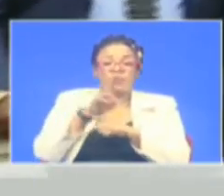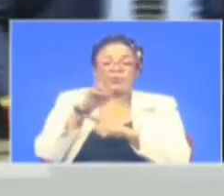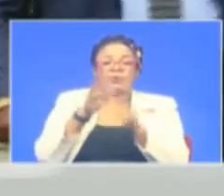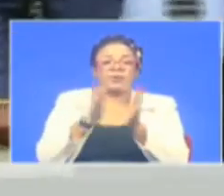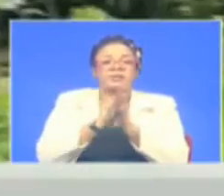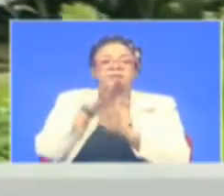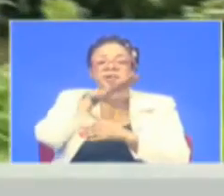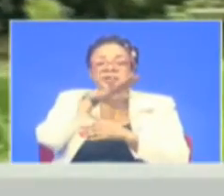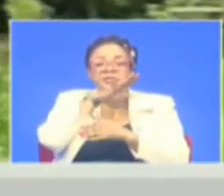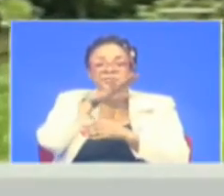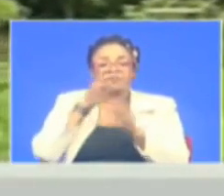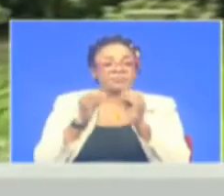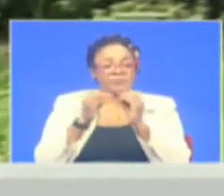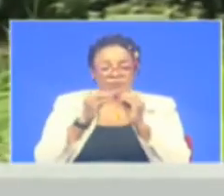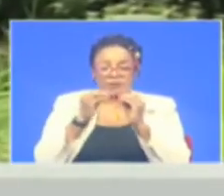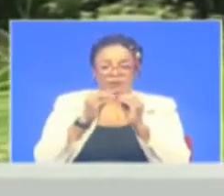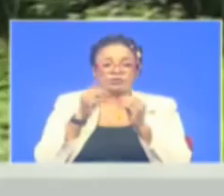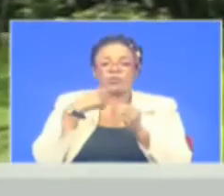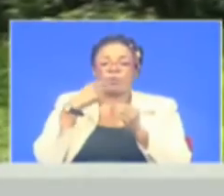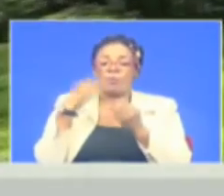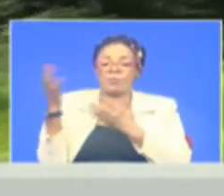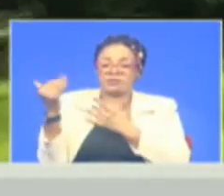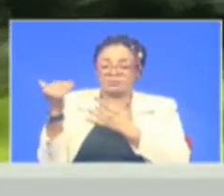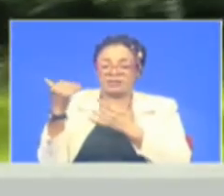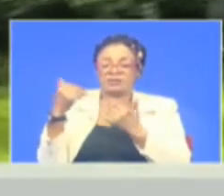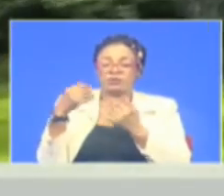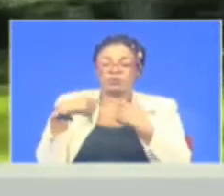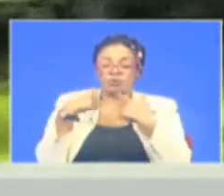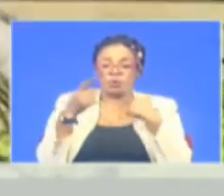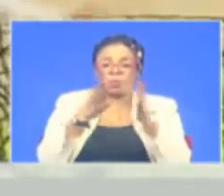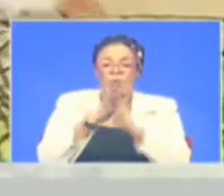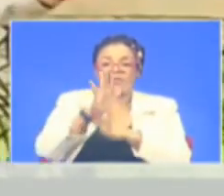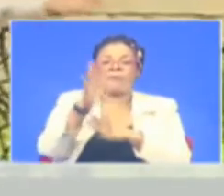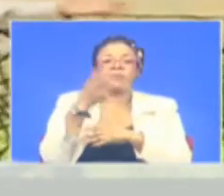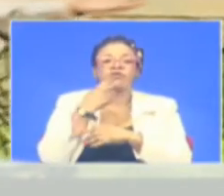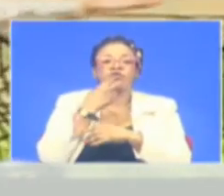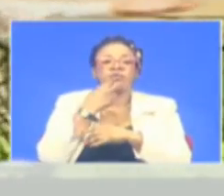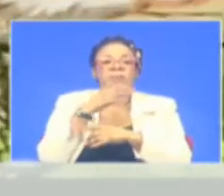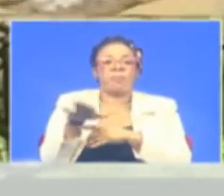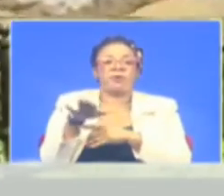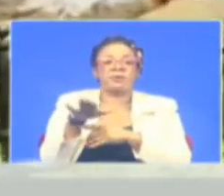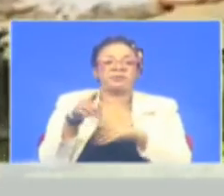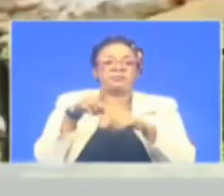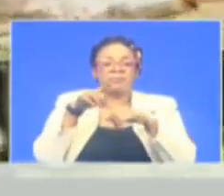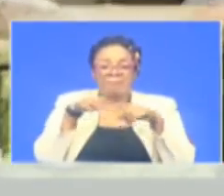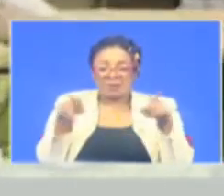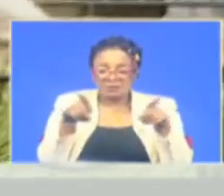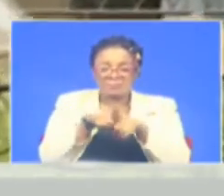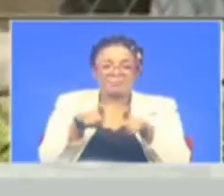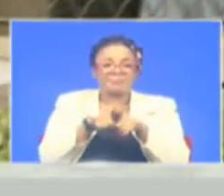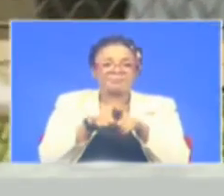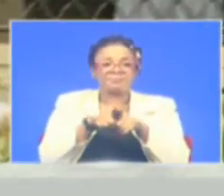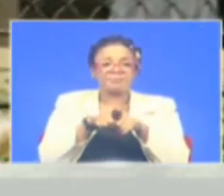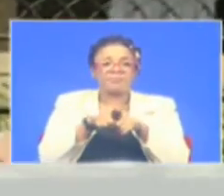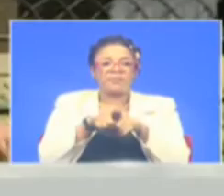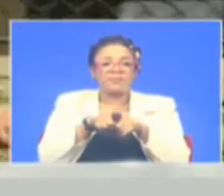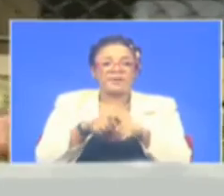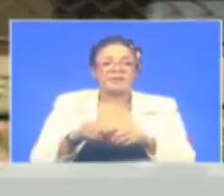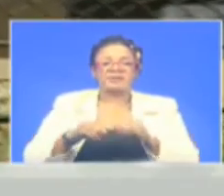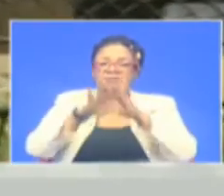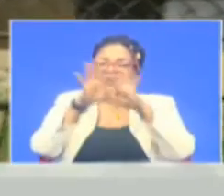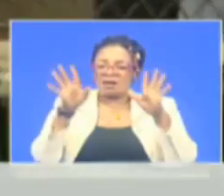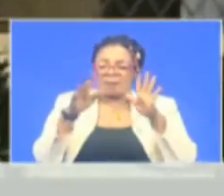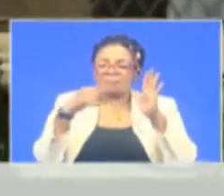Raila Odinga, who are expected to address them Tuesday morning. But even in this quest for unity, there were clear points